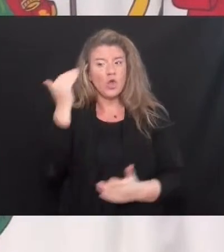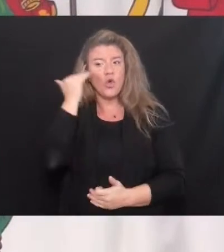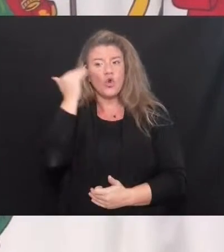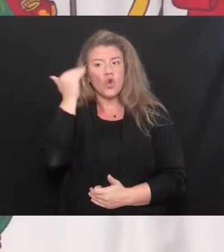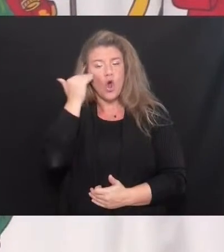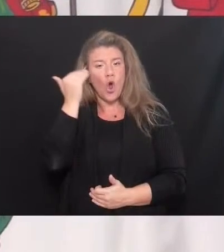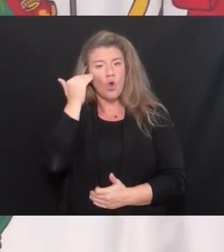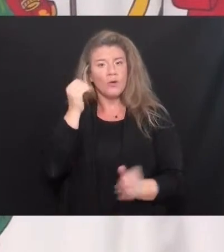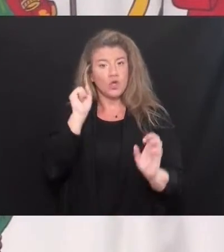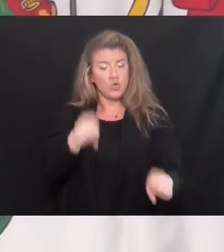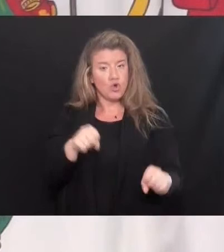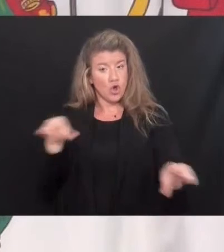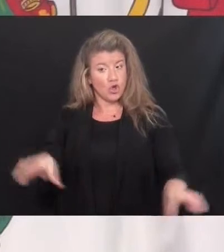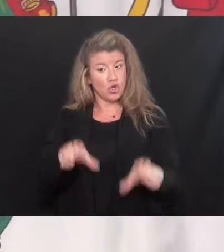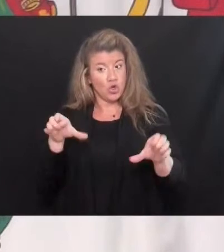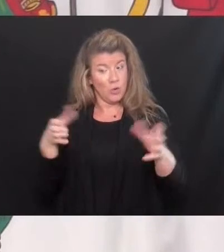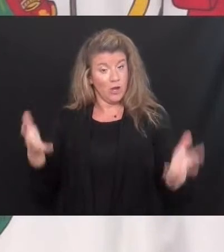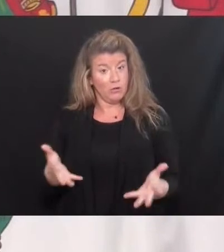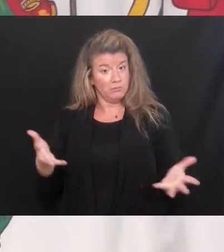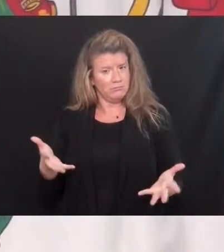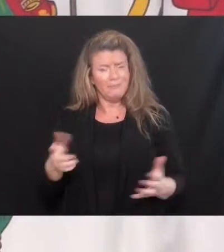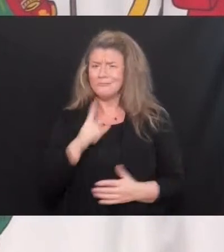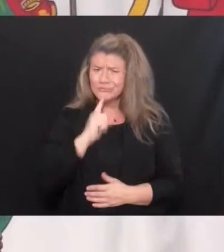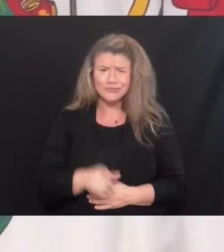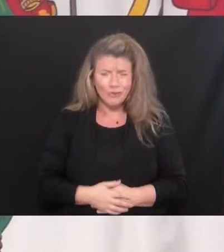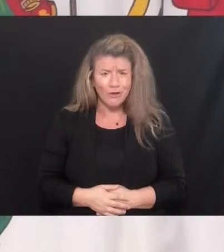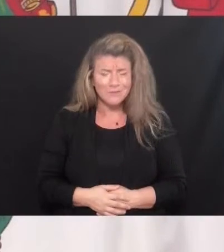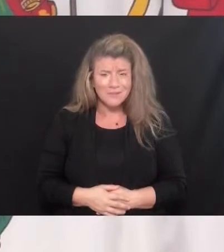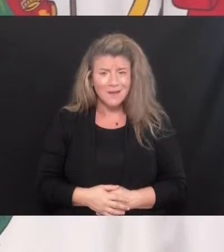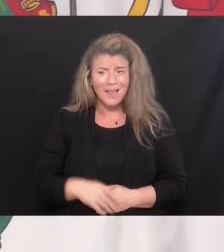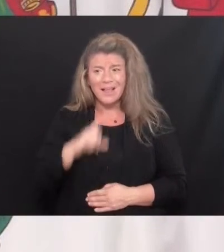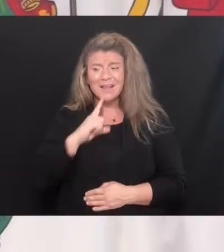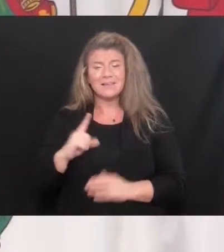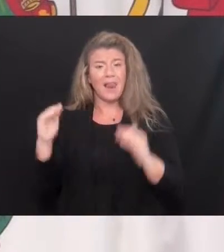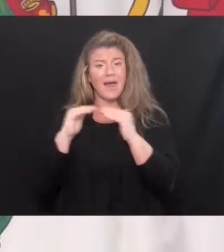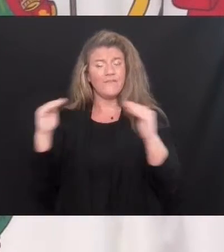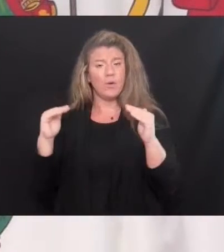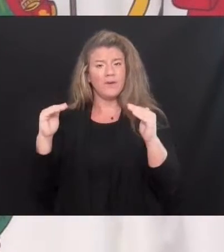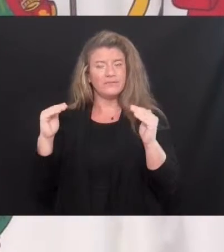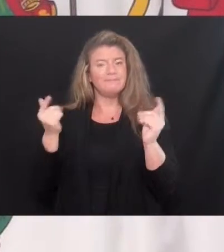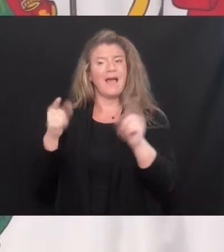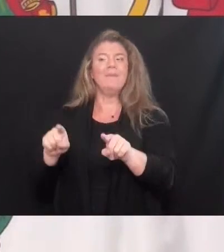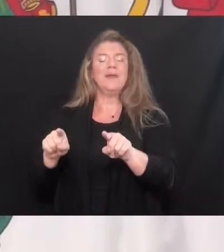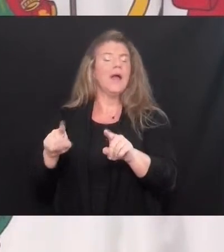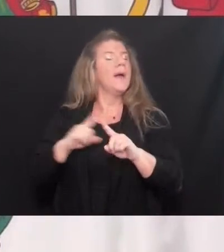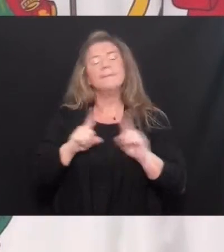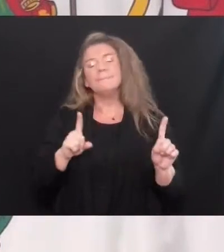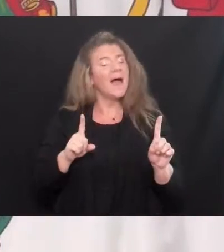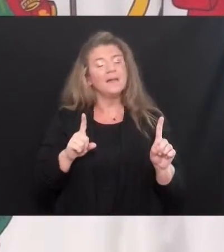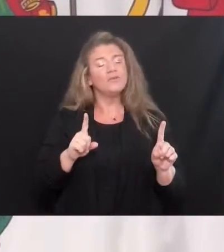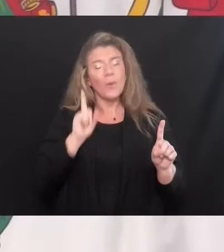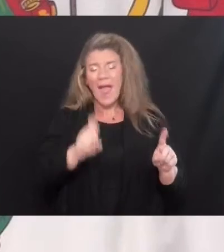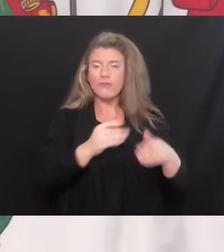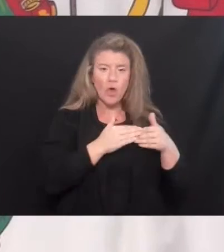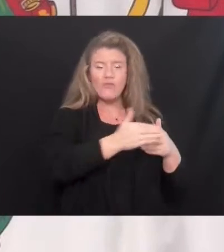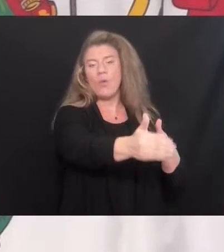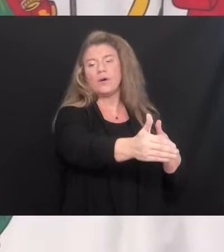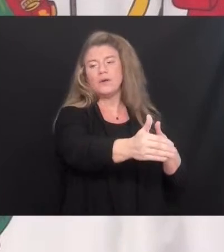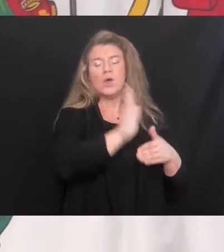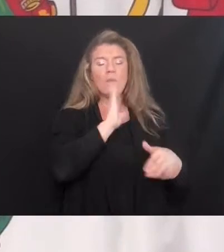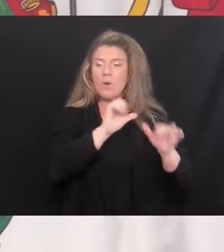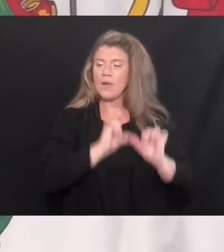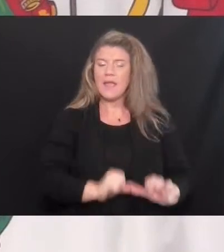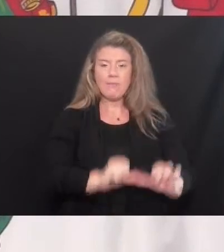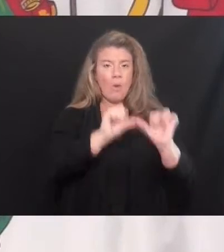you could still do here, you know, sure, there's a level of emptiness, but with all that, we go forward. And we keep on